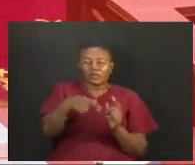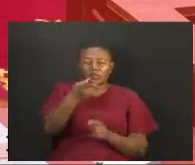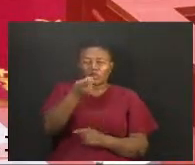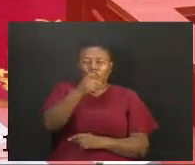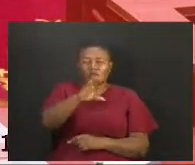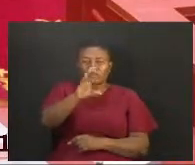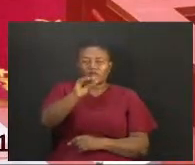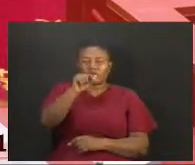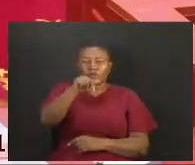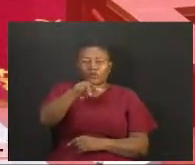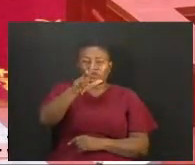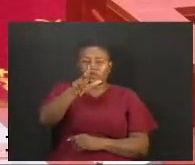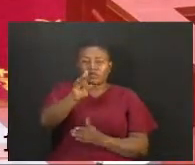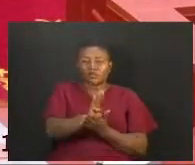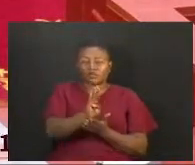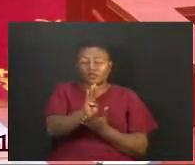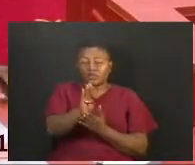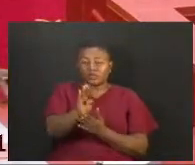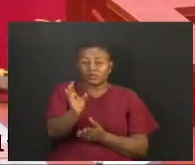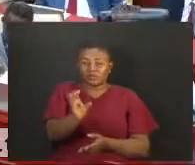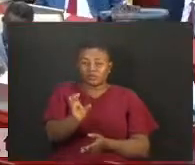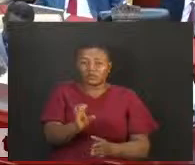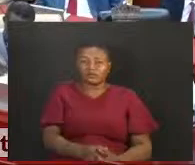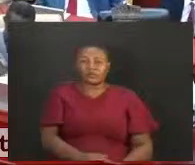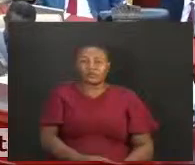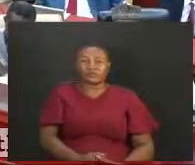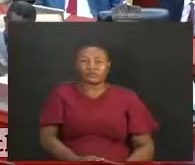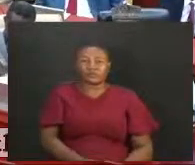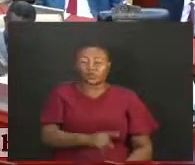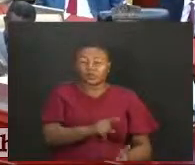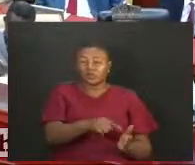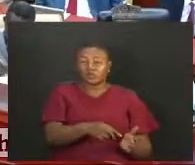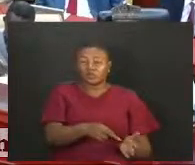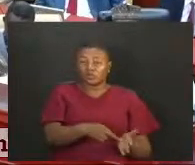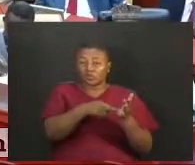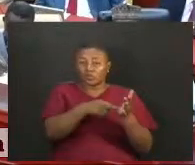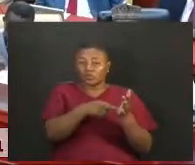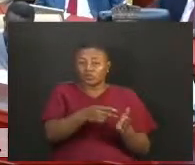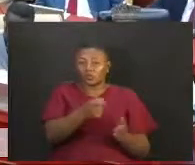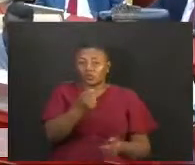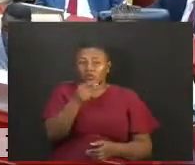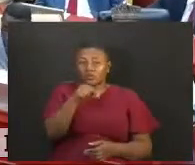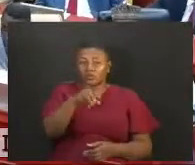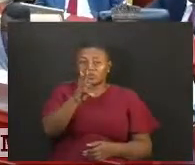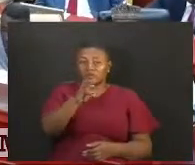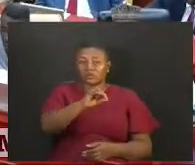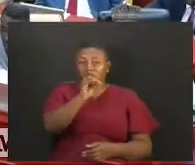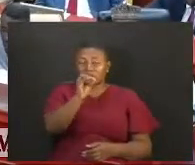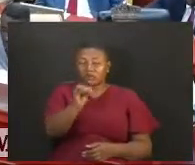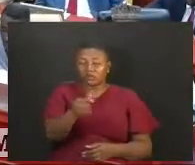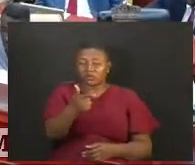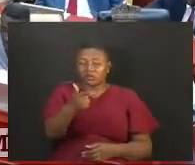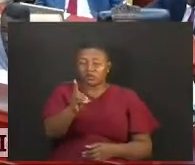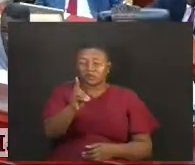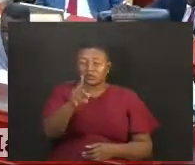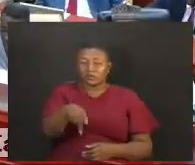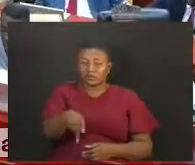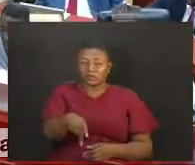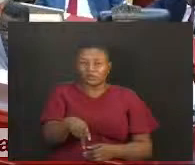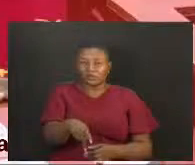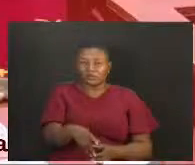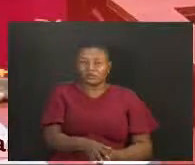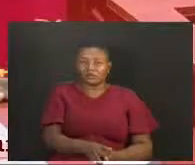150.3 billion Ghana cedis. This represents 11.6% of GDP in domestic debt service